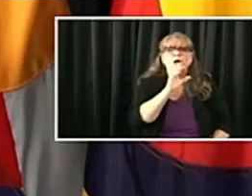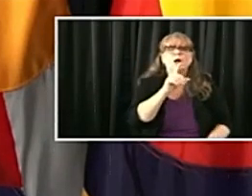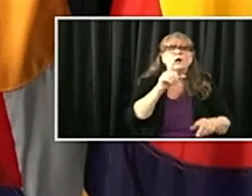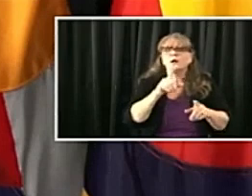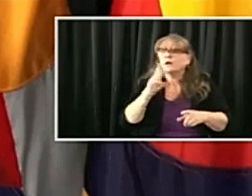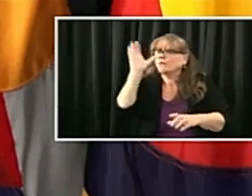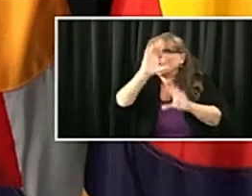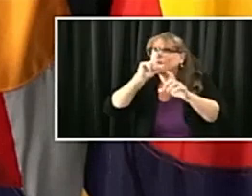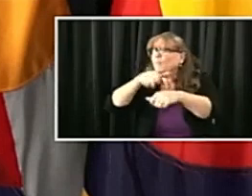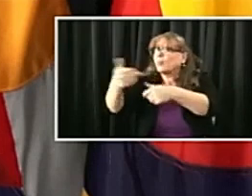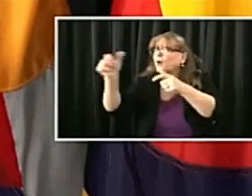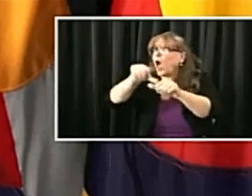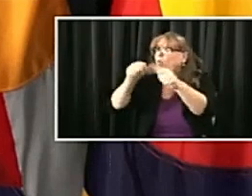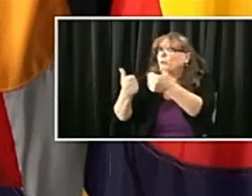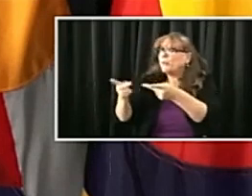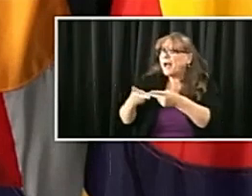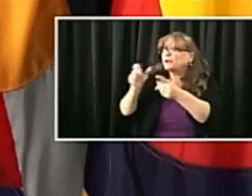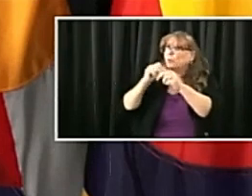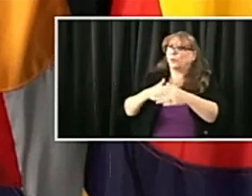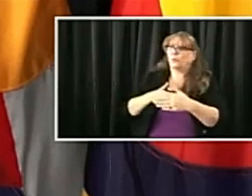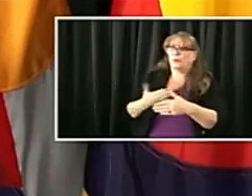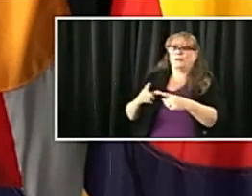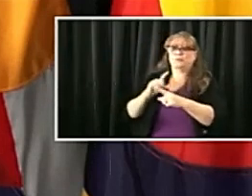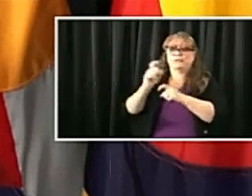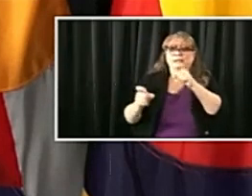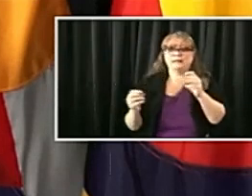fact, giving it to everybody over age 70.